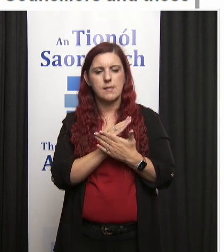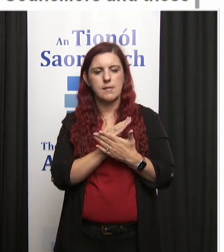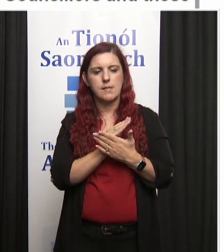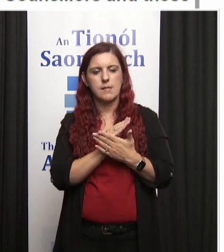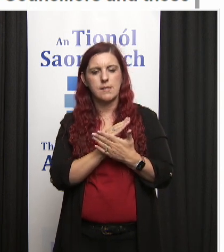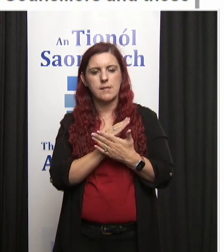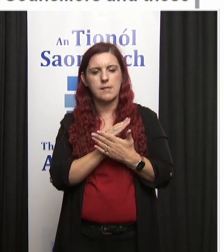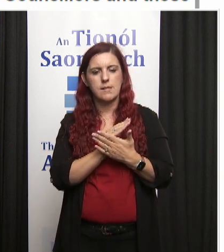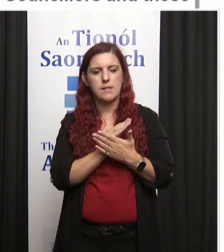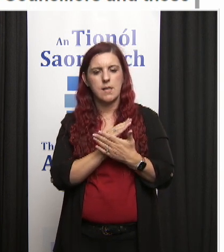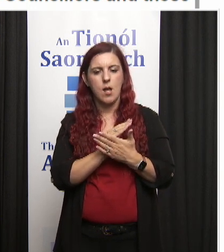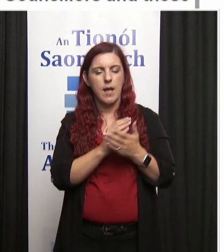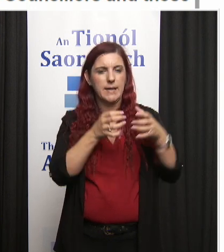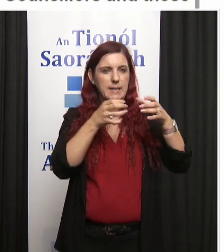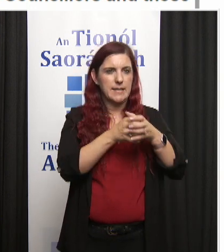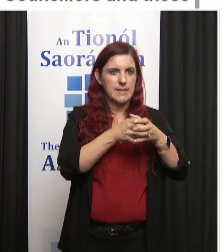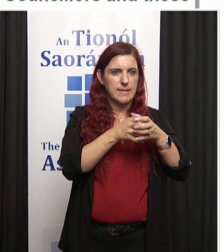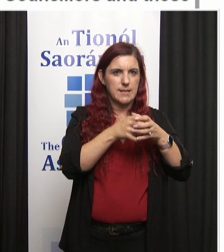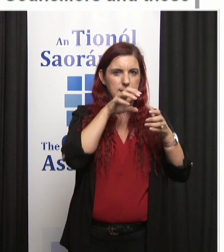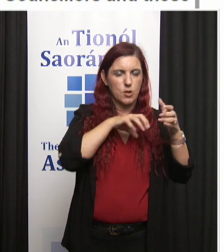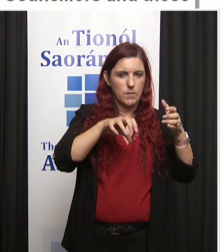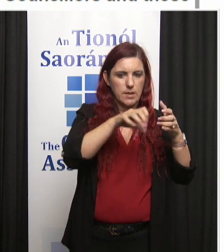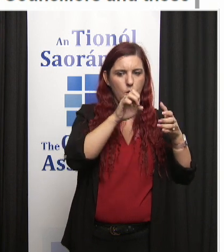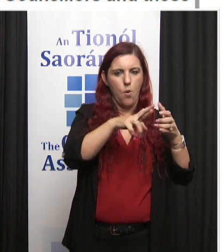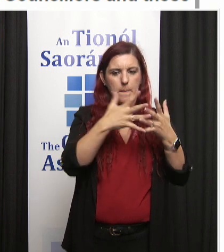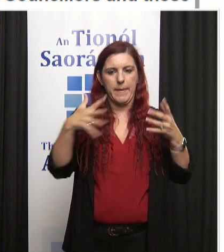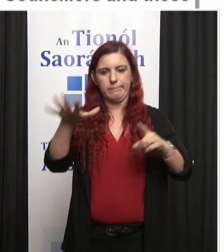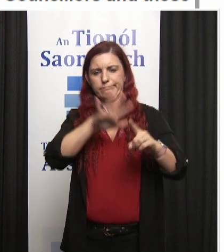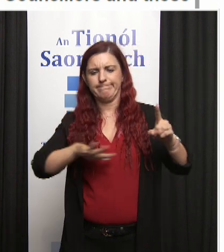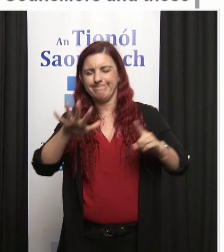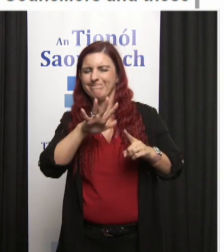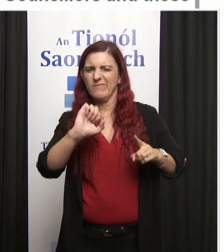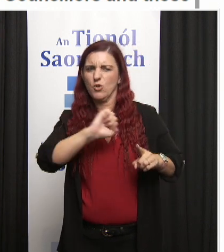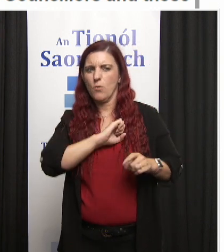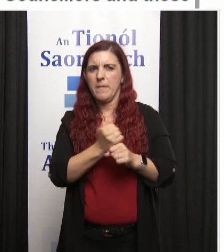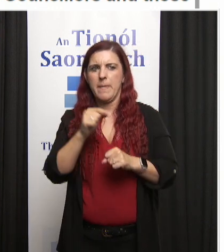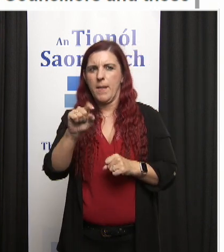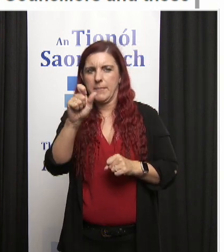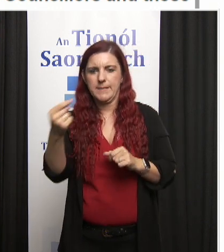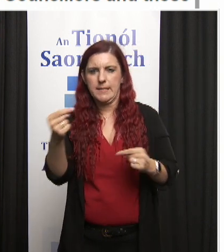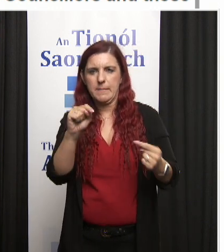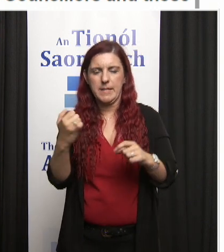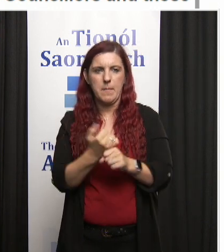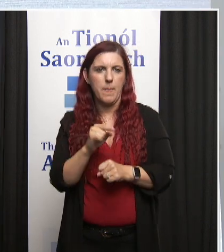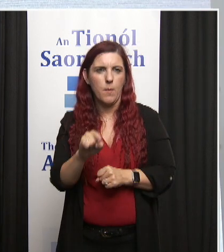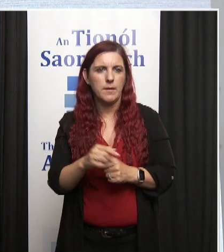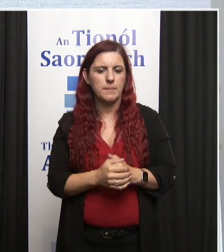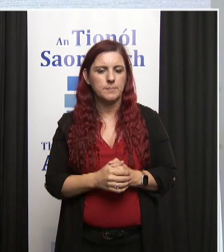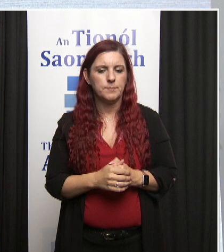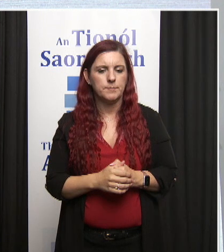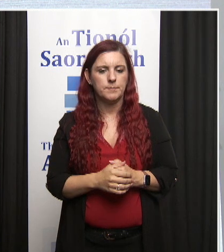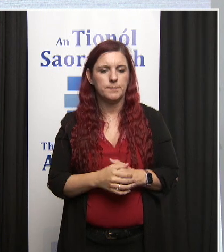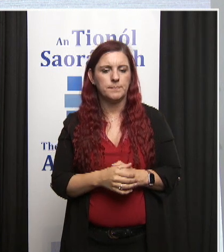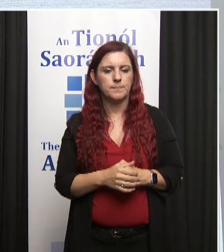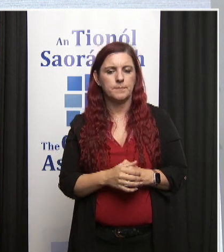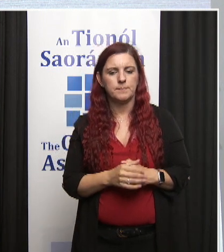the constituencies, whether it should be one big constituency or several smaller constituencies. That was a bit of a, we were a bit unsure